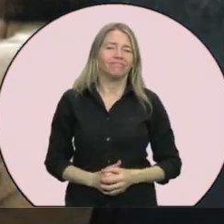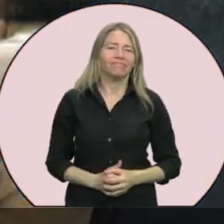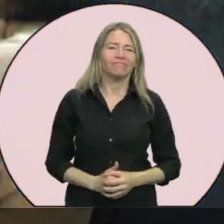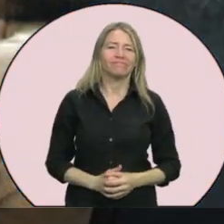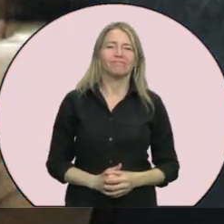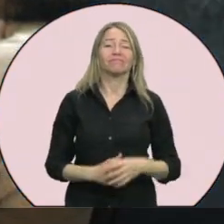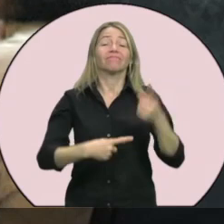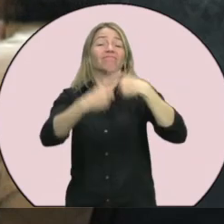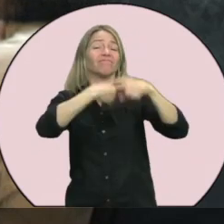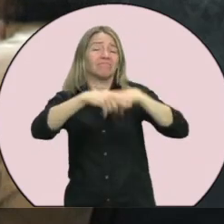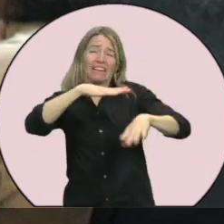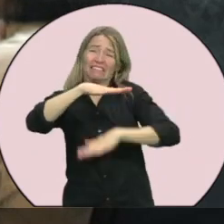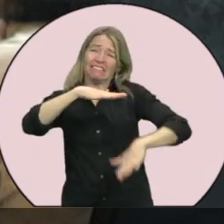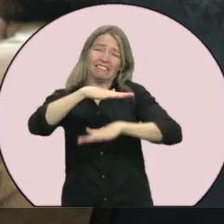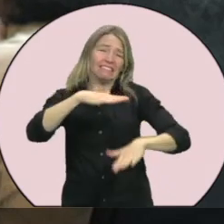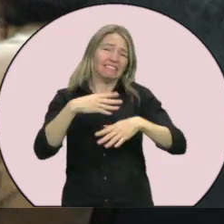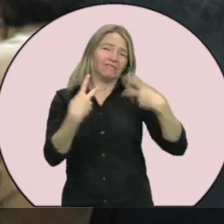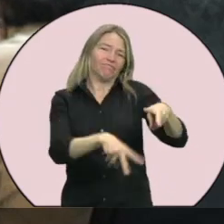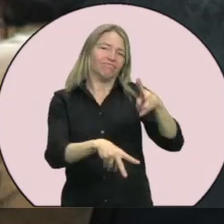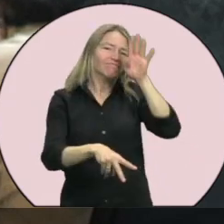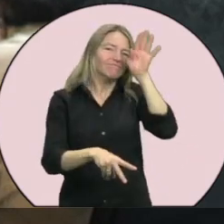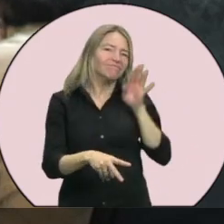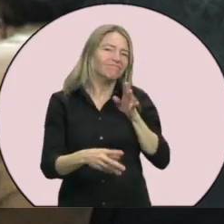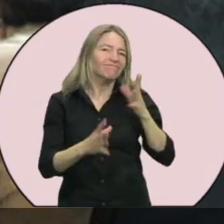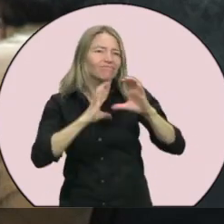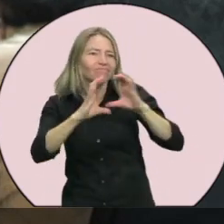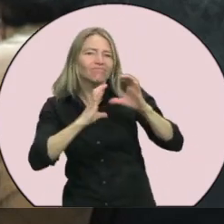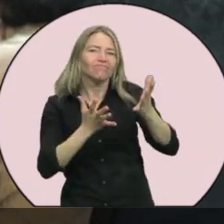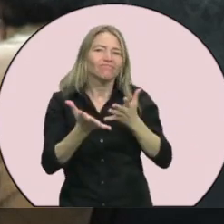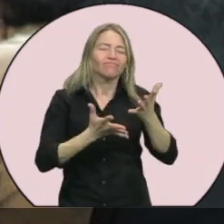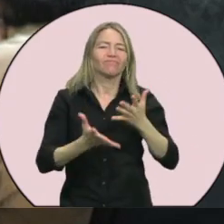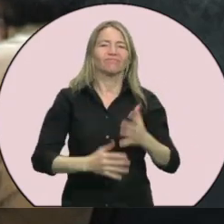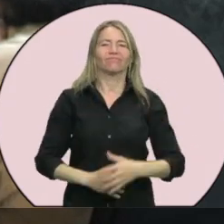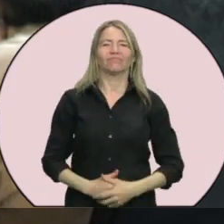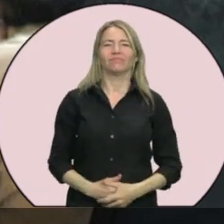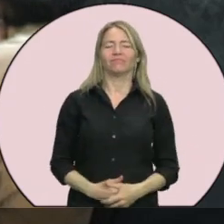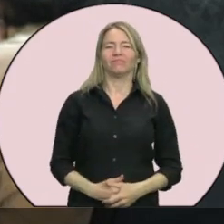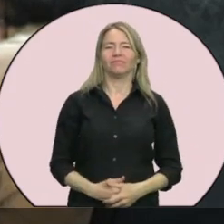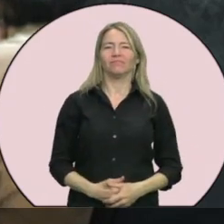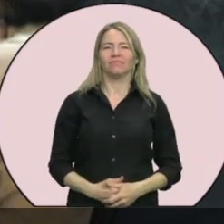started creating home signs or signs that were based on Inuktitut.